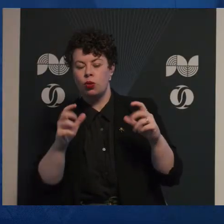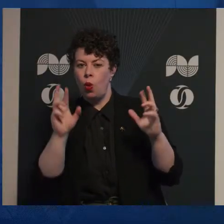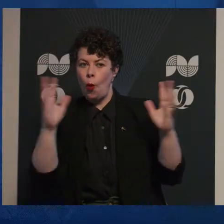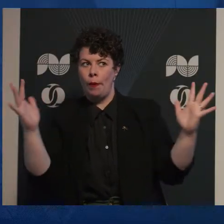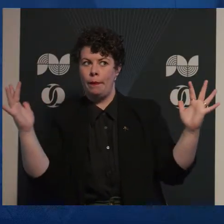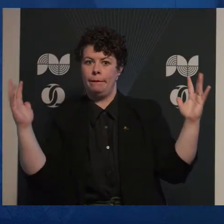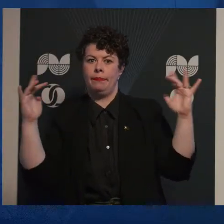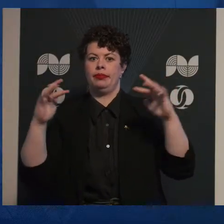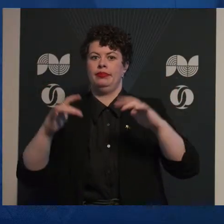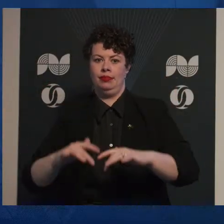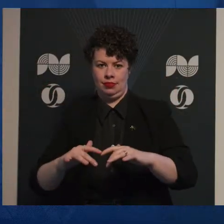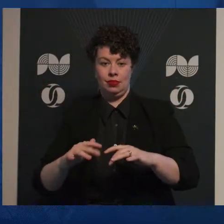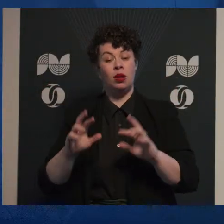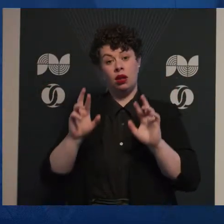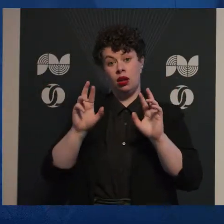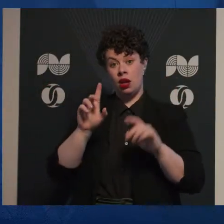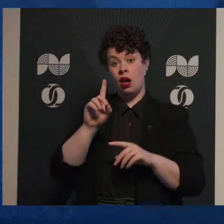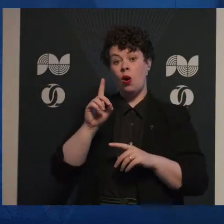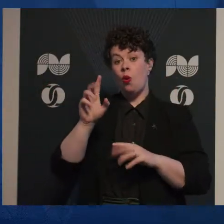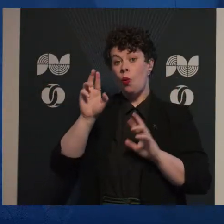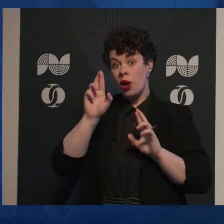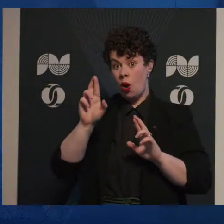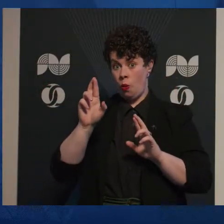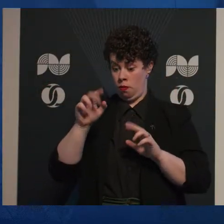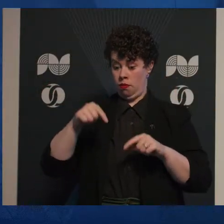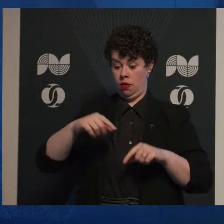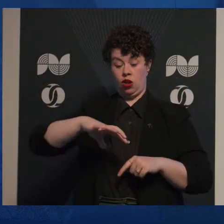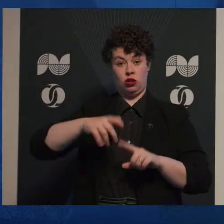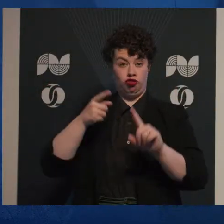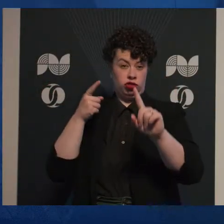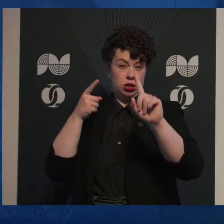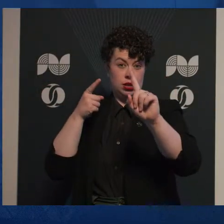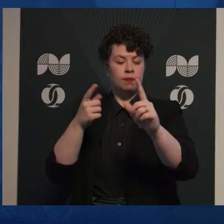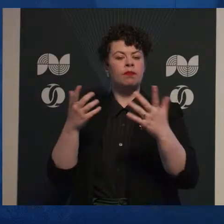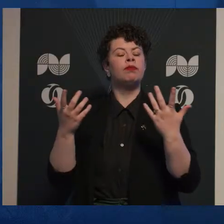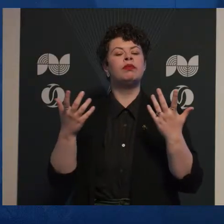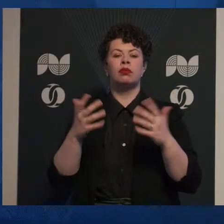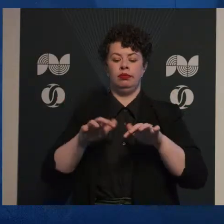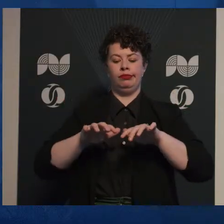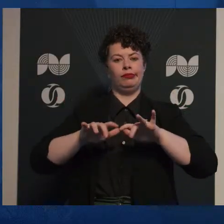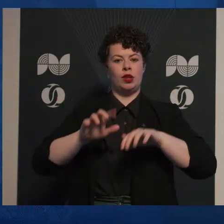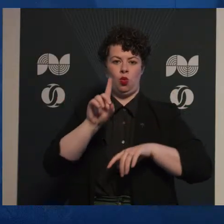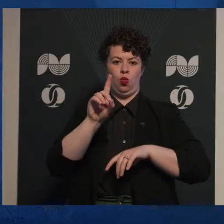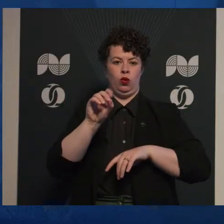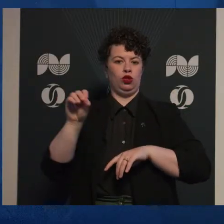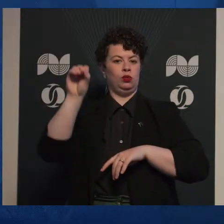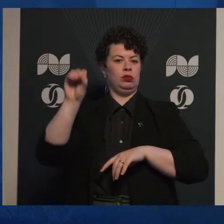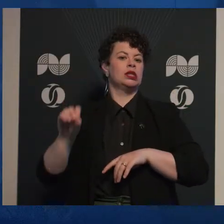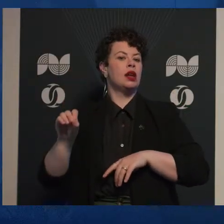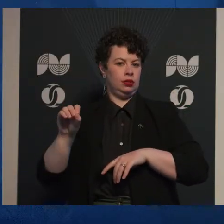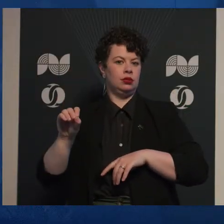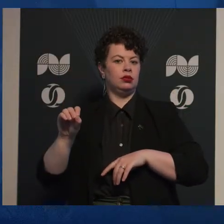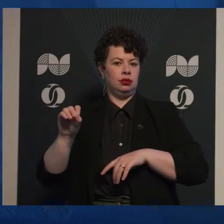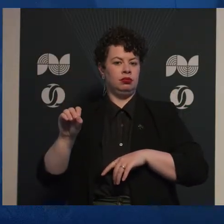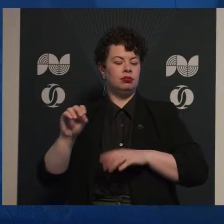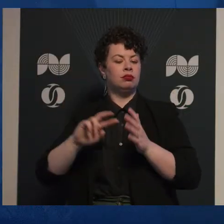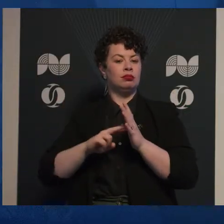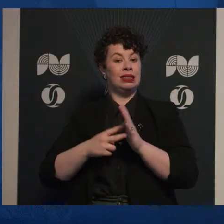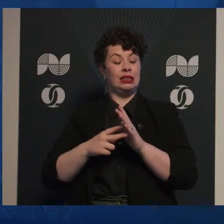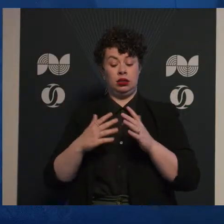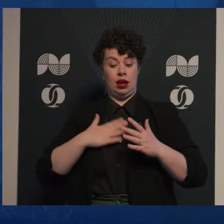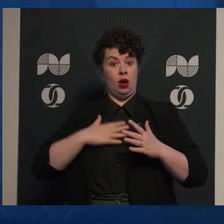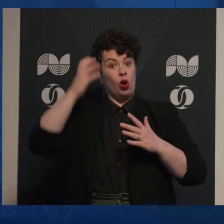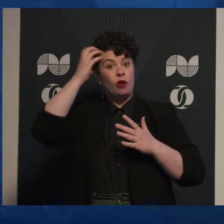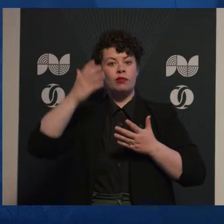be a 100% digital country. We have an objective as under the reform agenda to have 75% of the